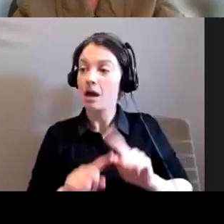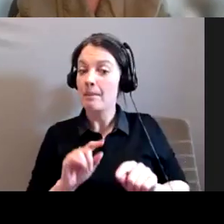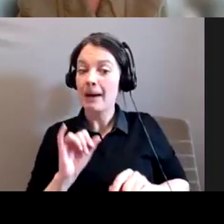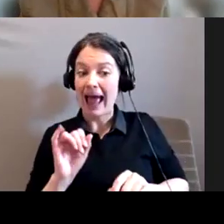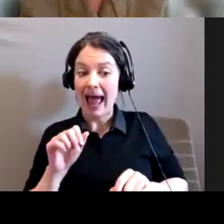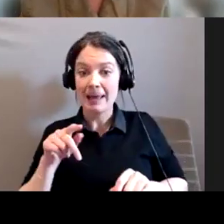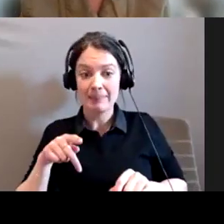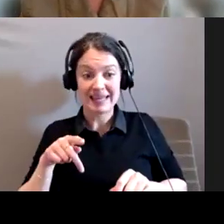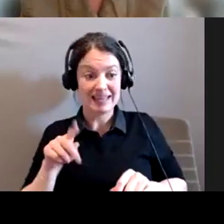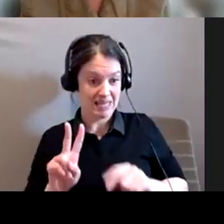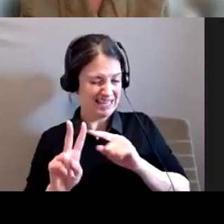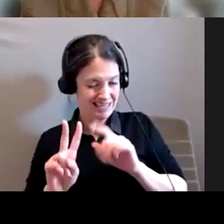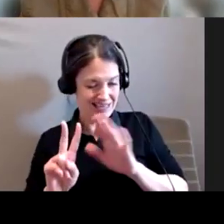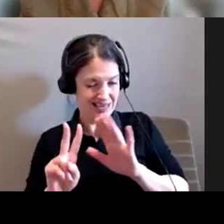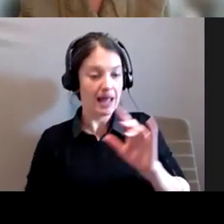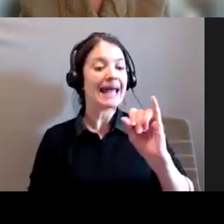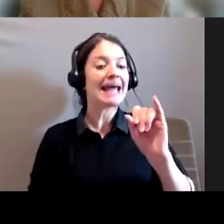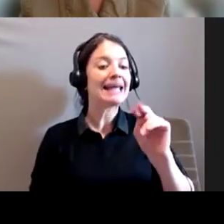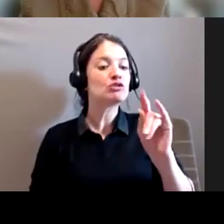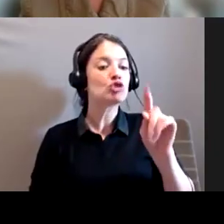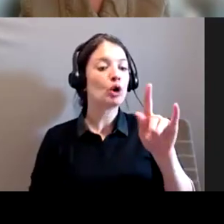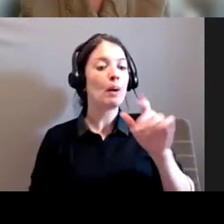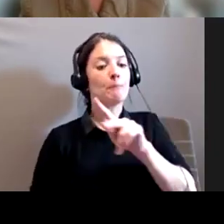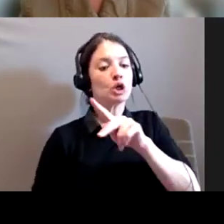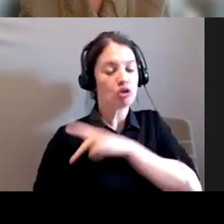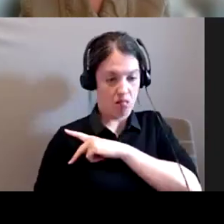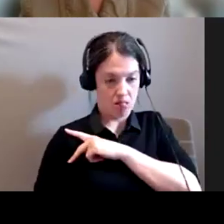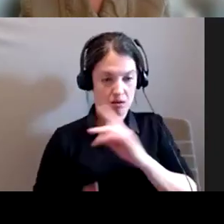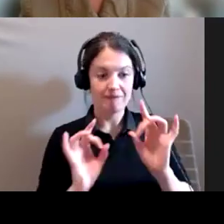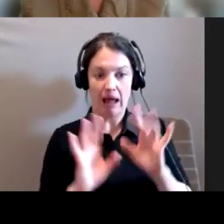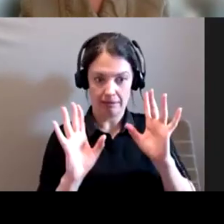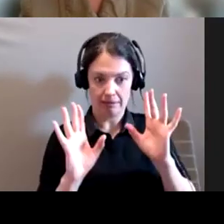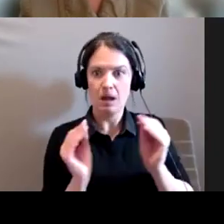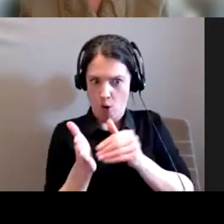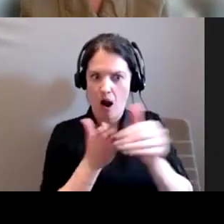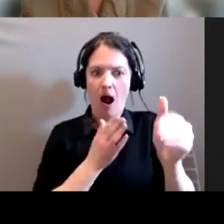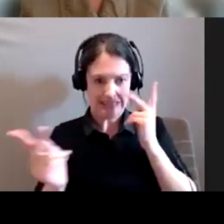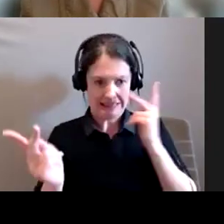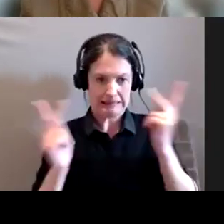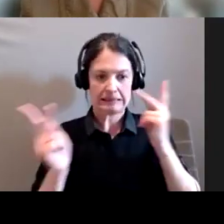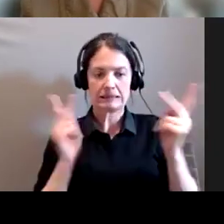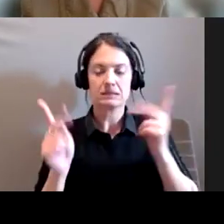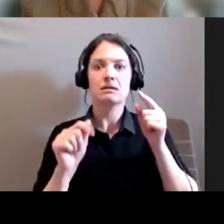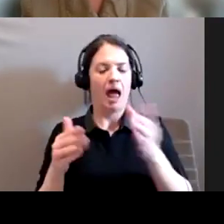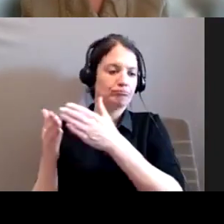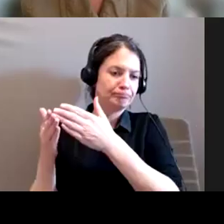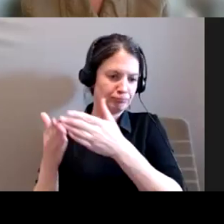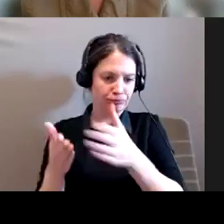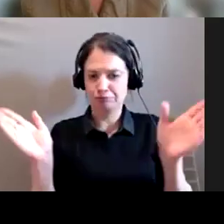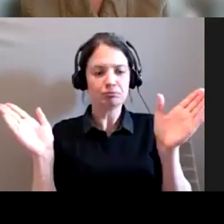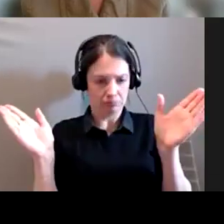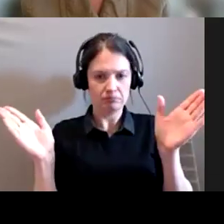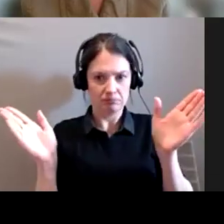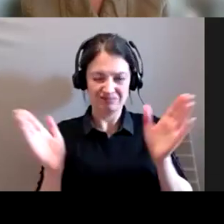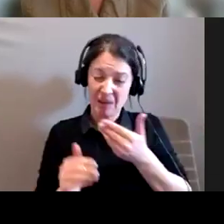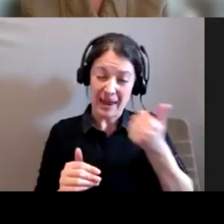violence, which is much more prevalent, in fact, in many instances, is a broader term, but one that is actually a